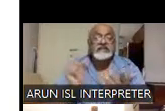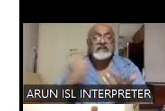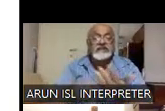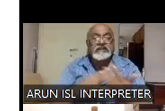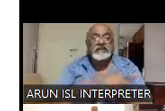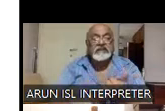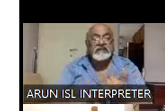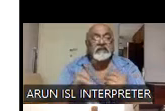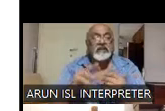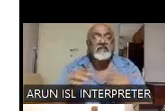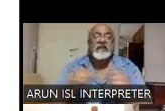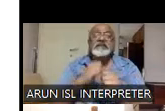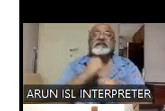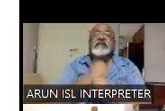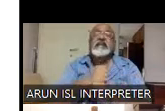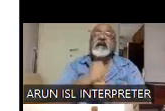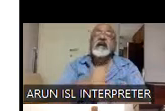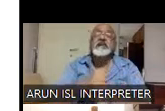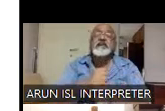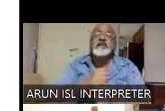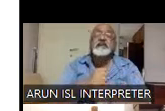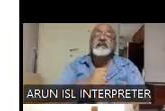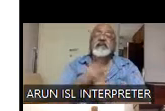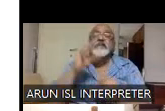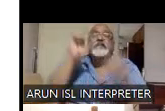disability, gender, then